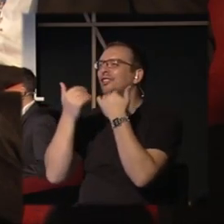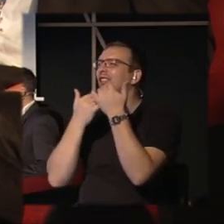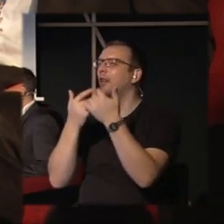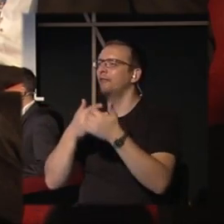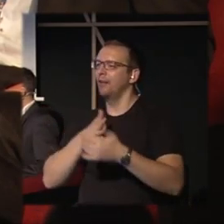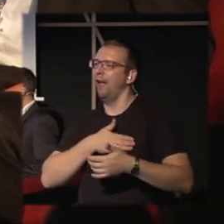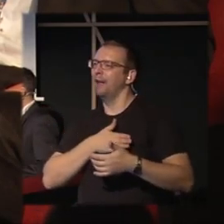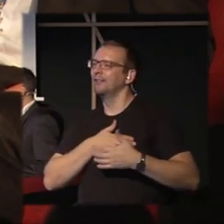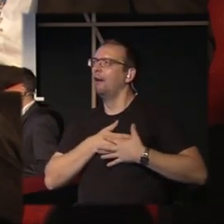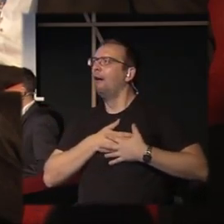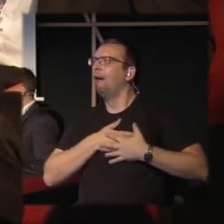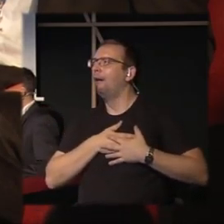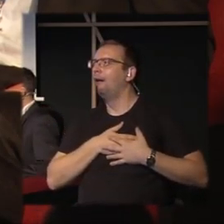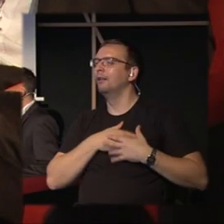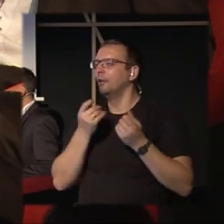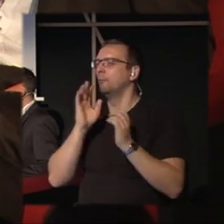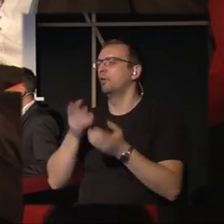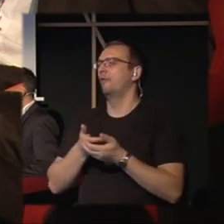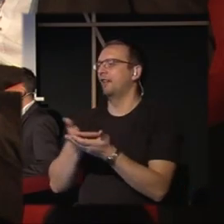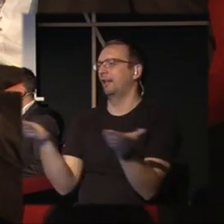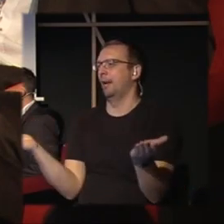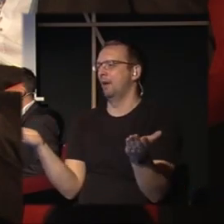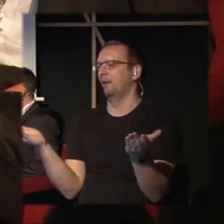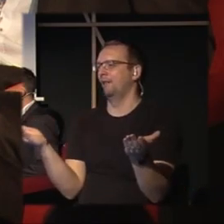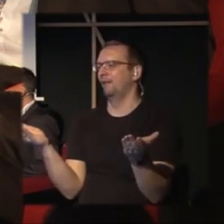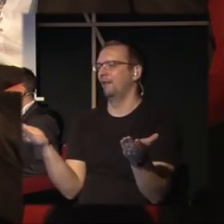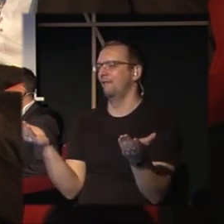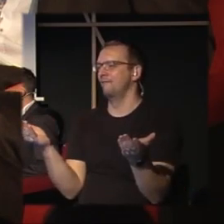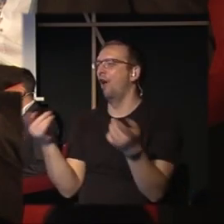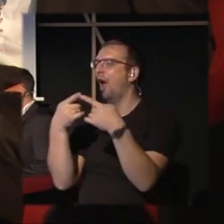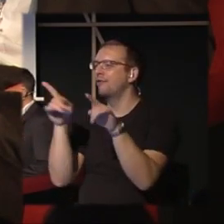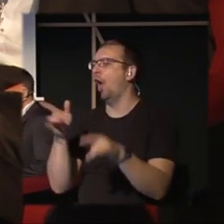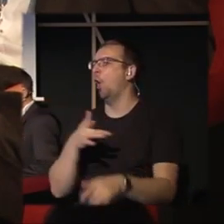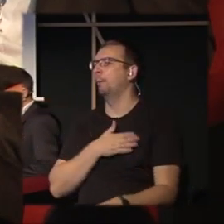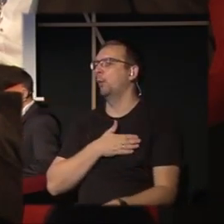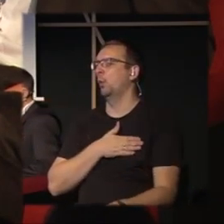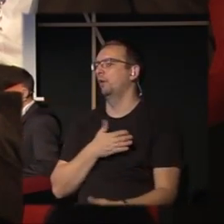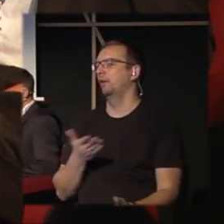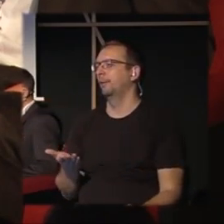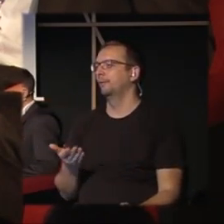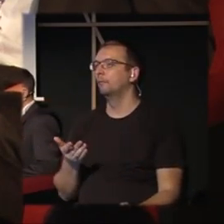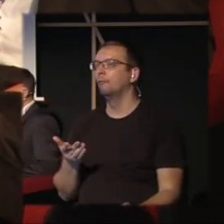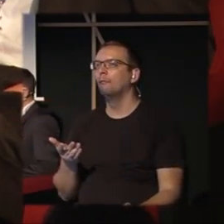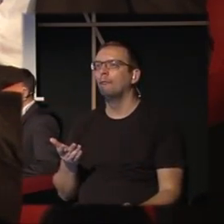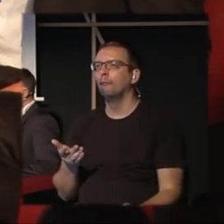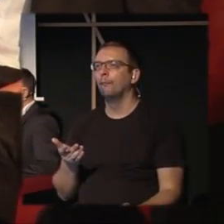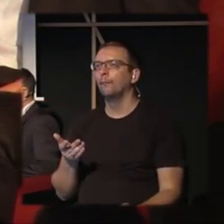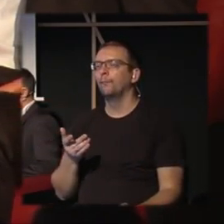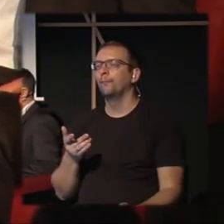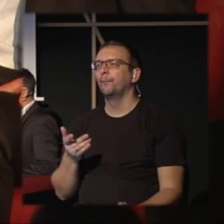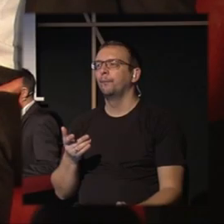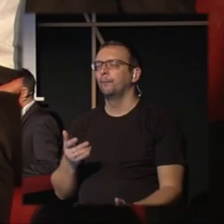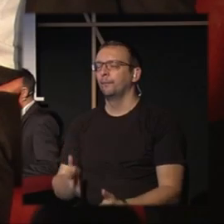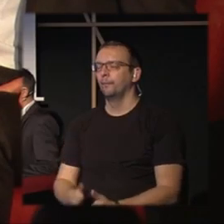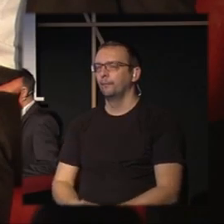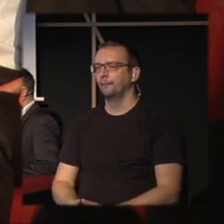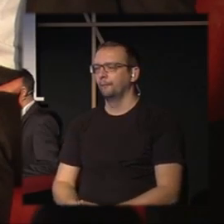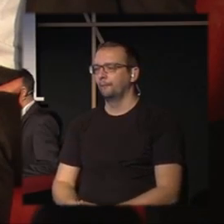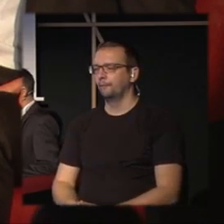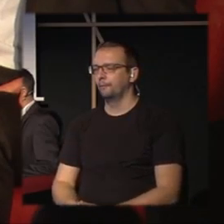making. It's important to give examples to others. And we